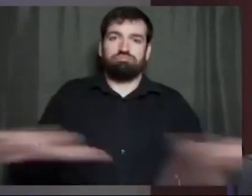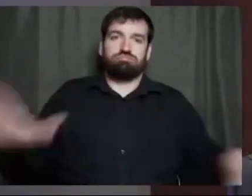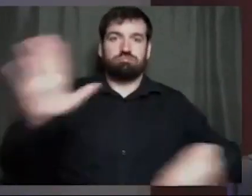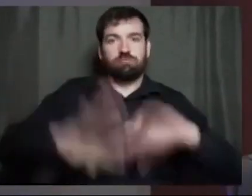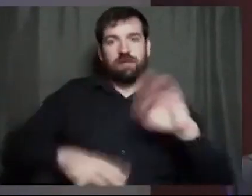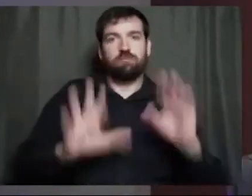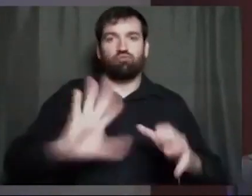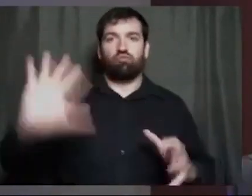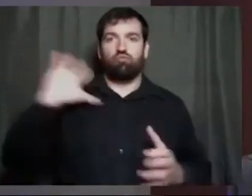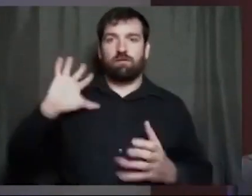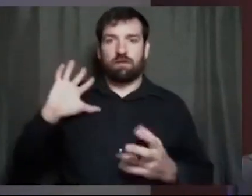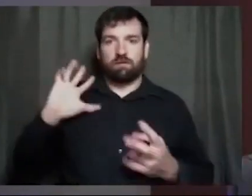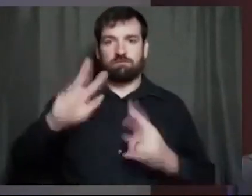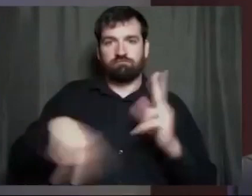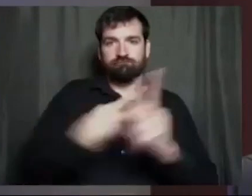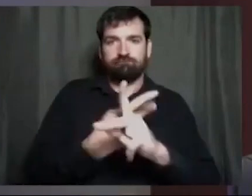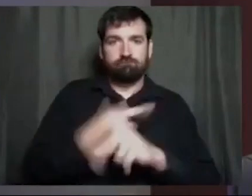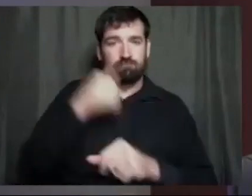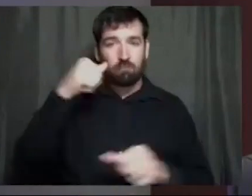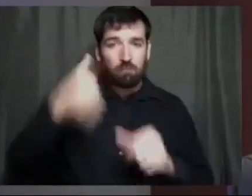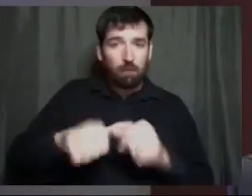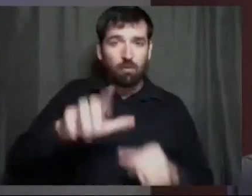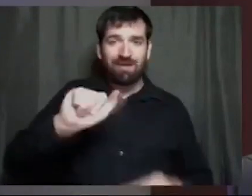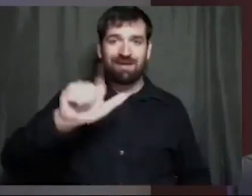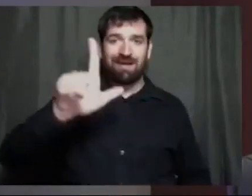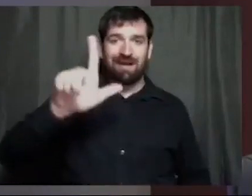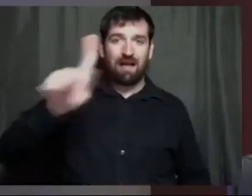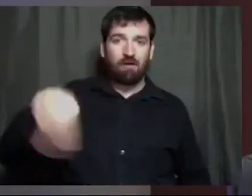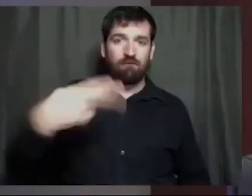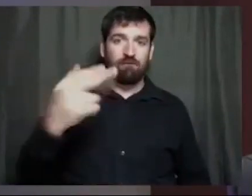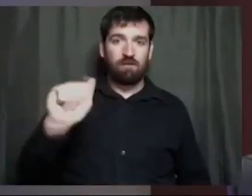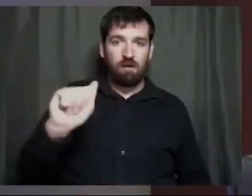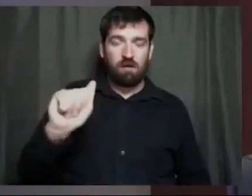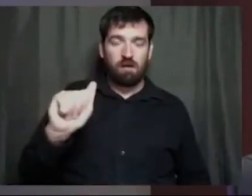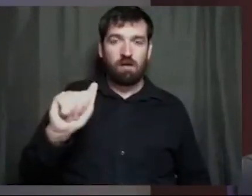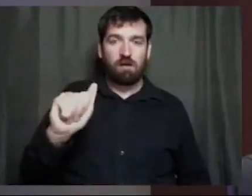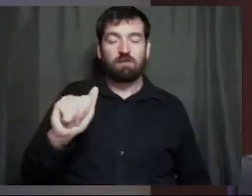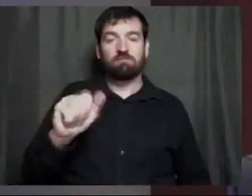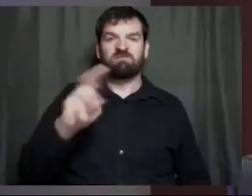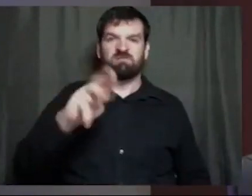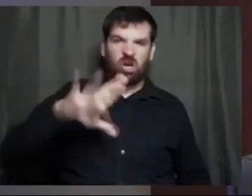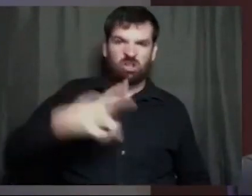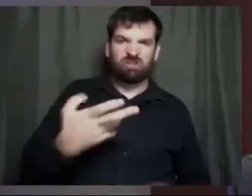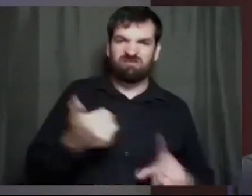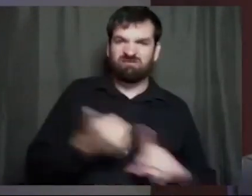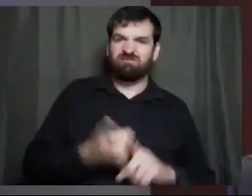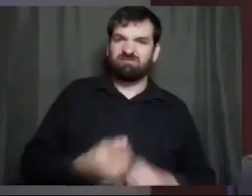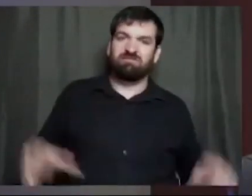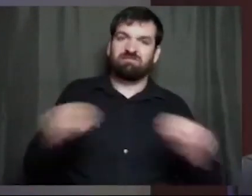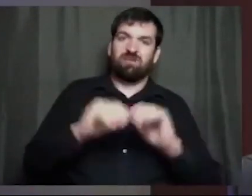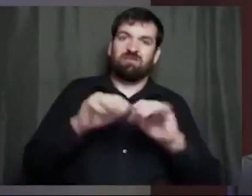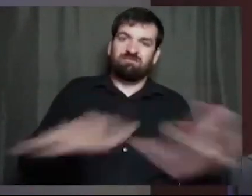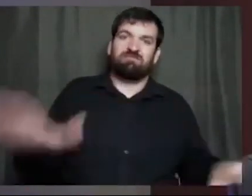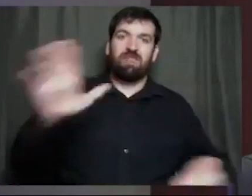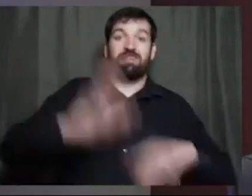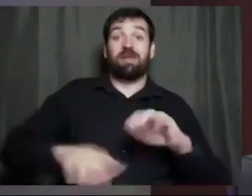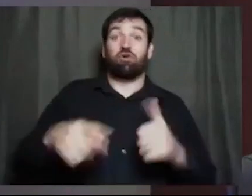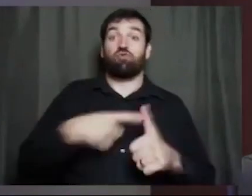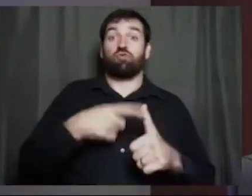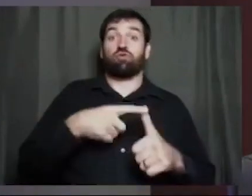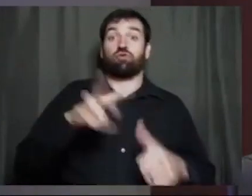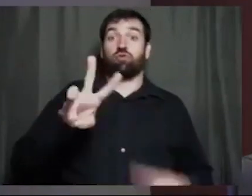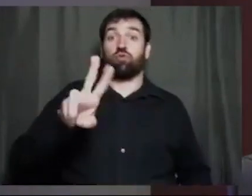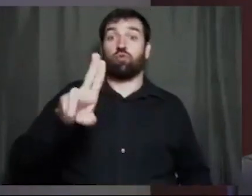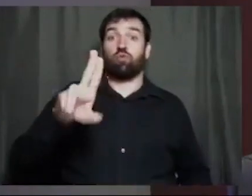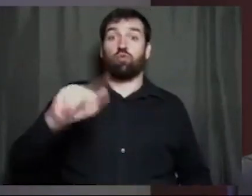you remember, the Alpha variant that was really prominent in March was more contagious than the original Wuhan strain, and now this Delta is even